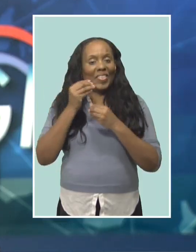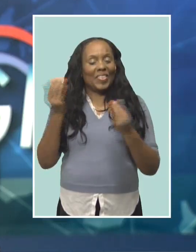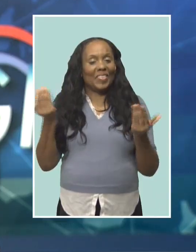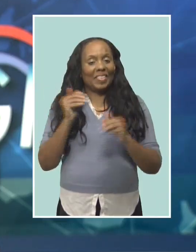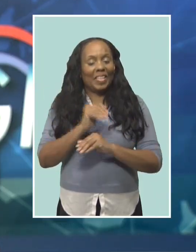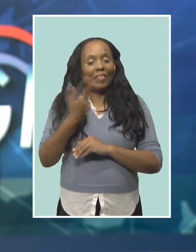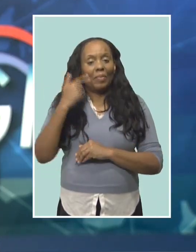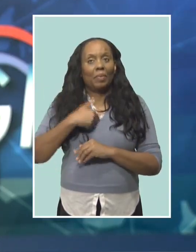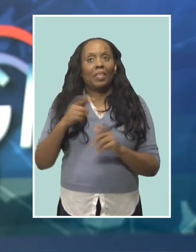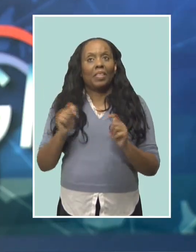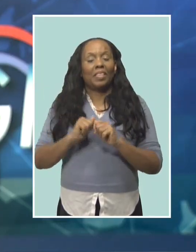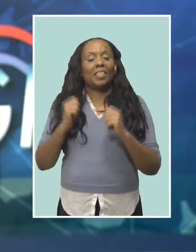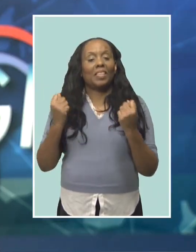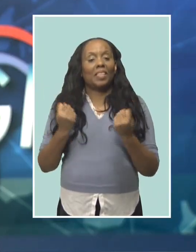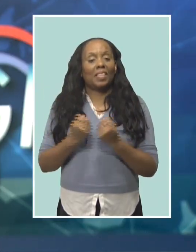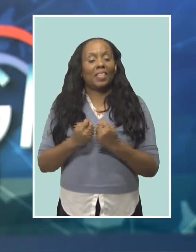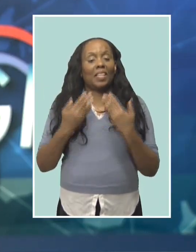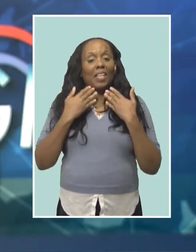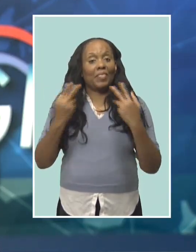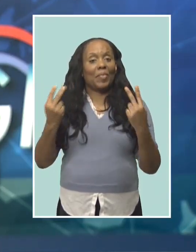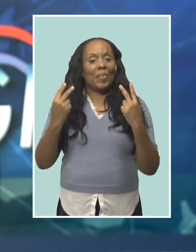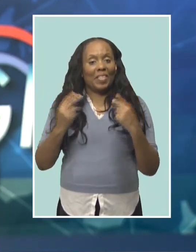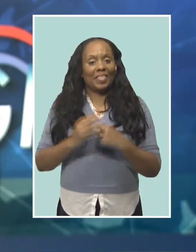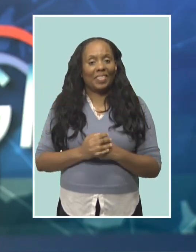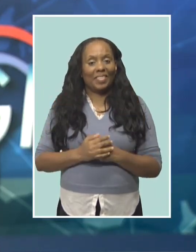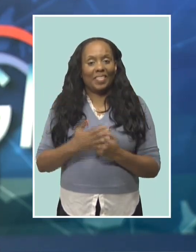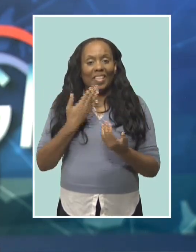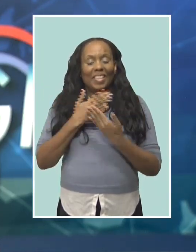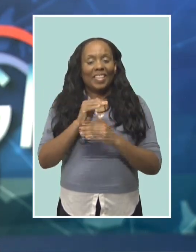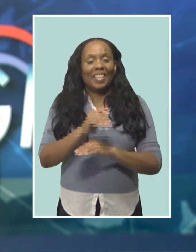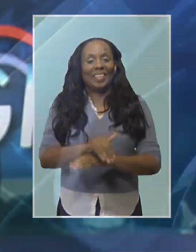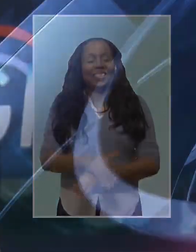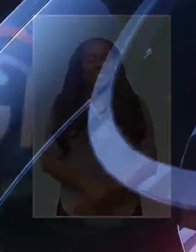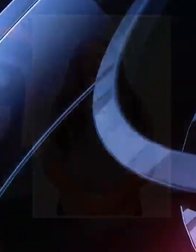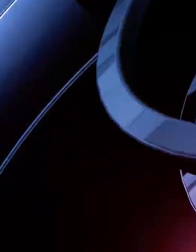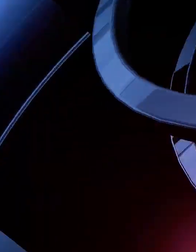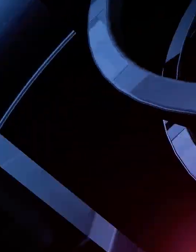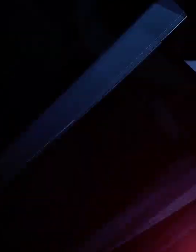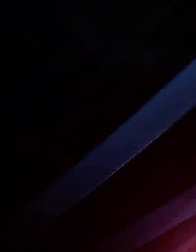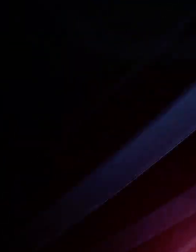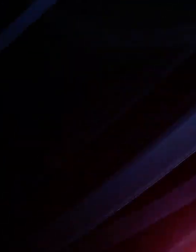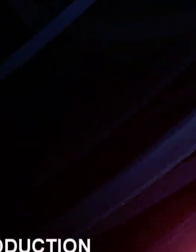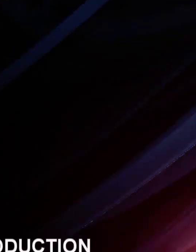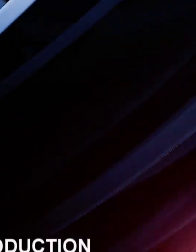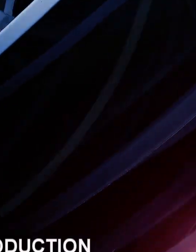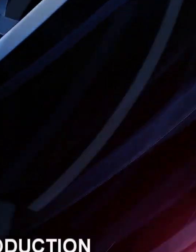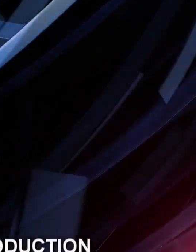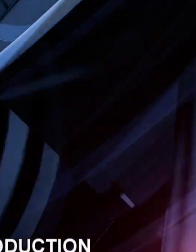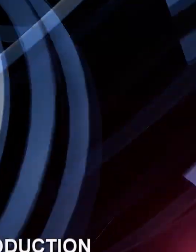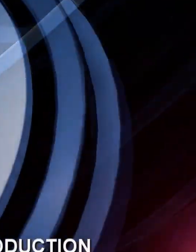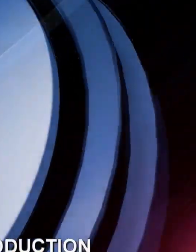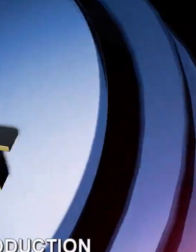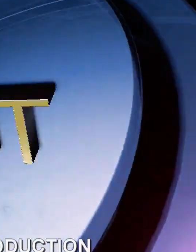tonight. On behalf of the entire team, thank you so much for tuning in. Good night.